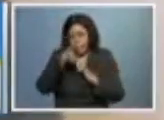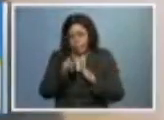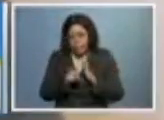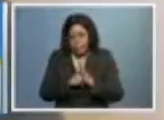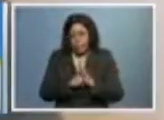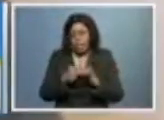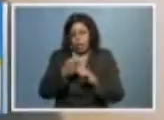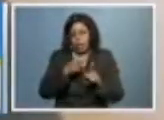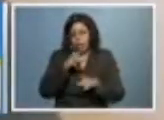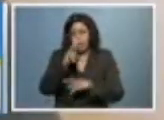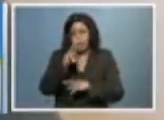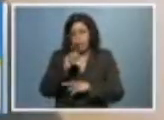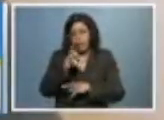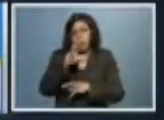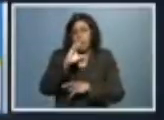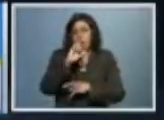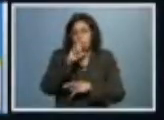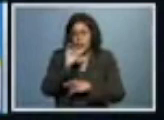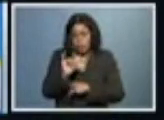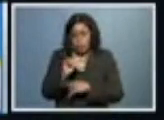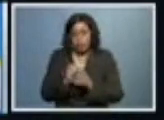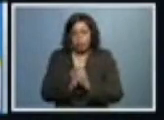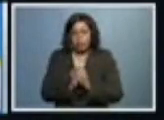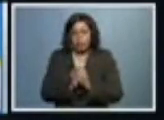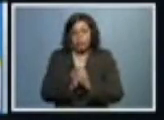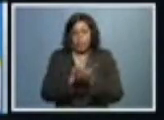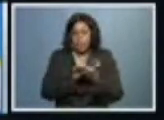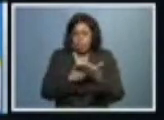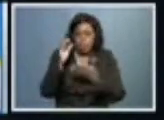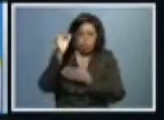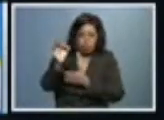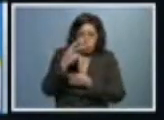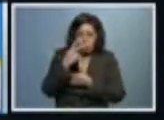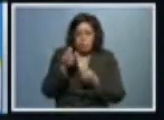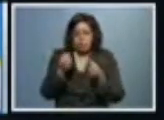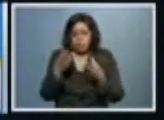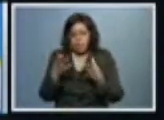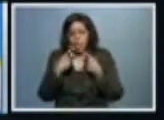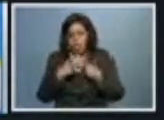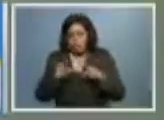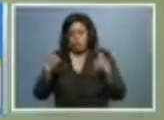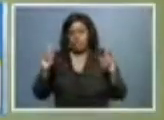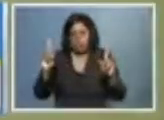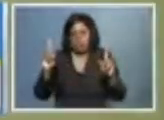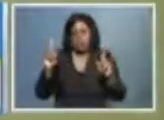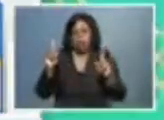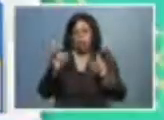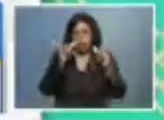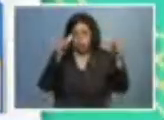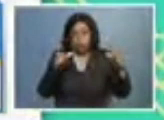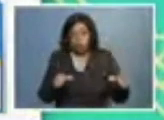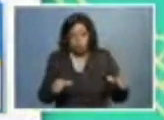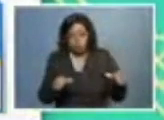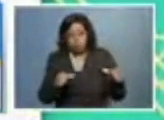And so this convention came out of that. In the coming weeks, expect to see a number of public service announcements and flyers